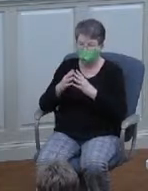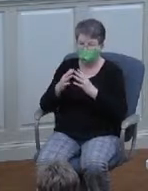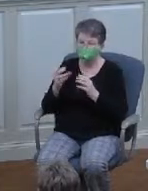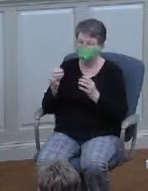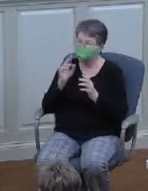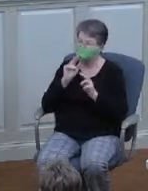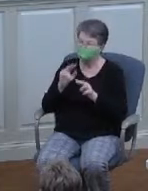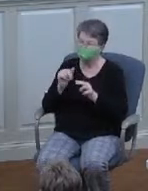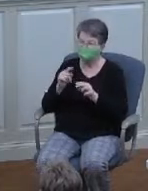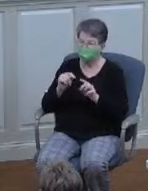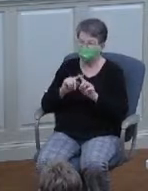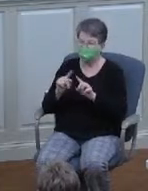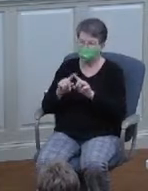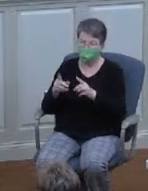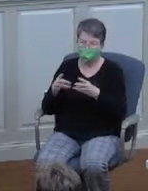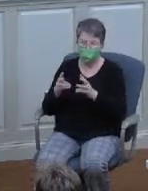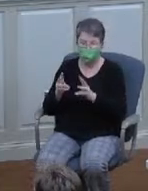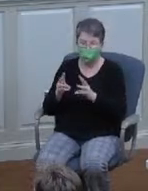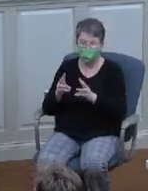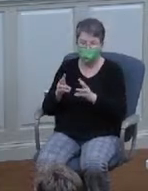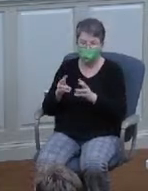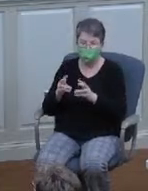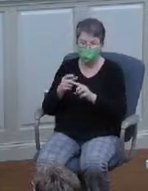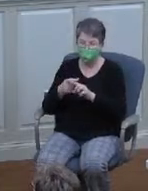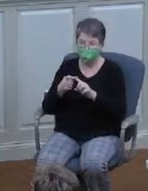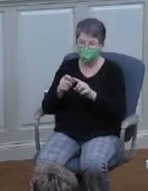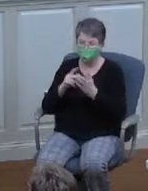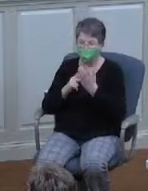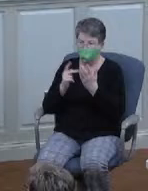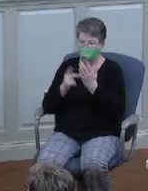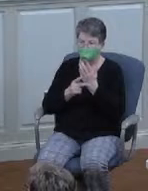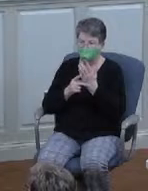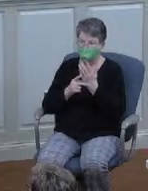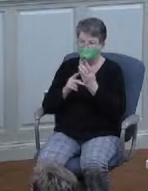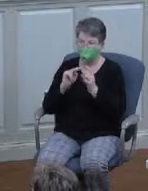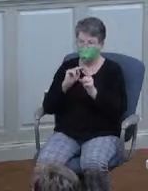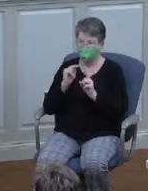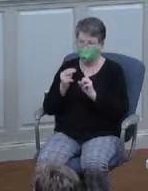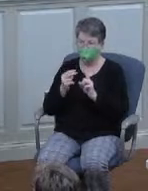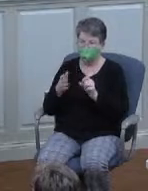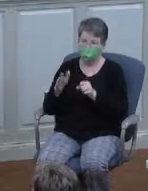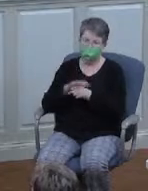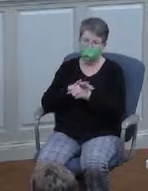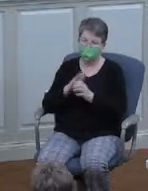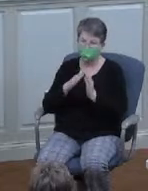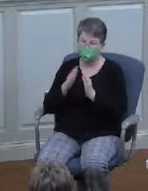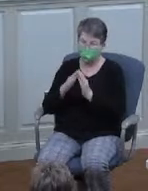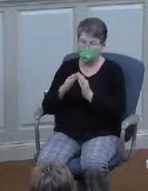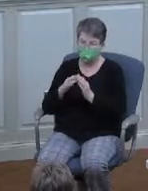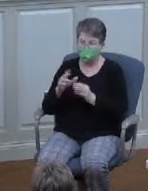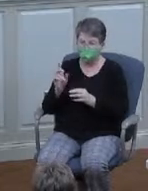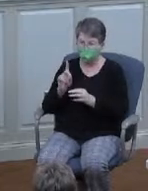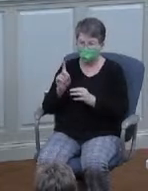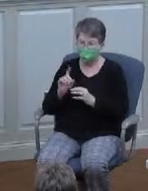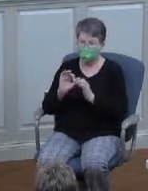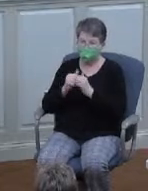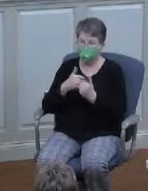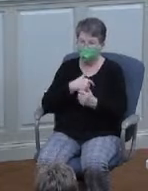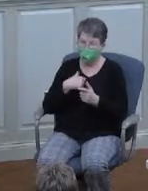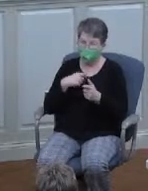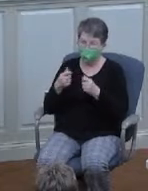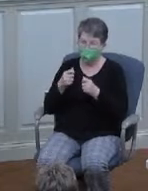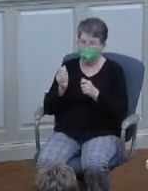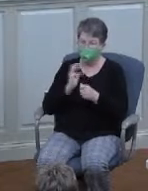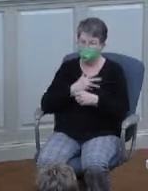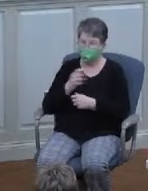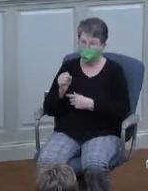looking at ways to, from a programmatic standpoint for the entire city of Danville, how do we manage our sanitary sewer operations and